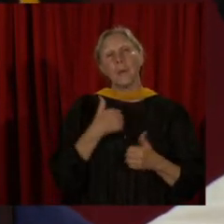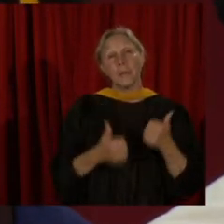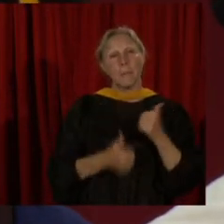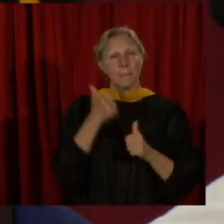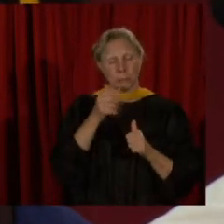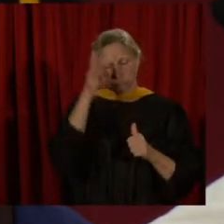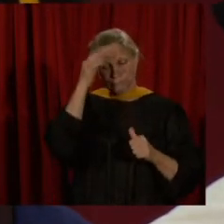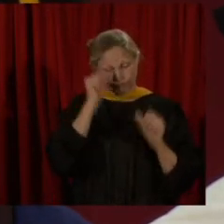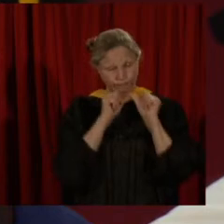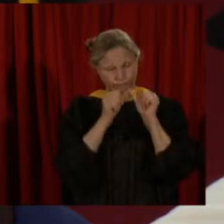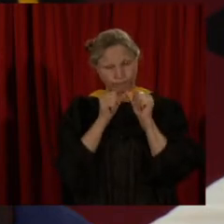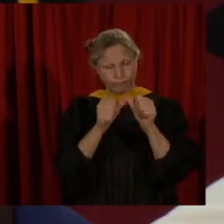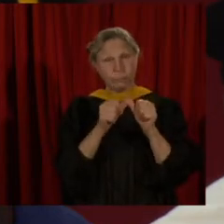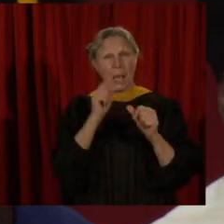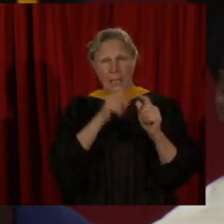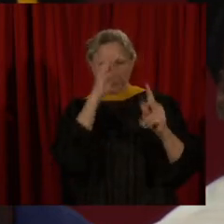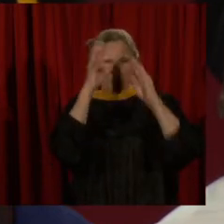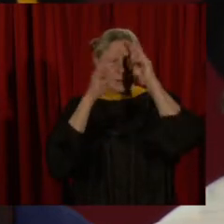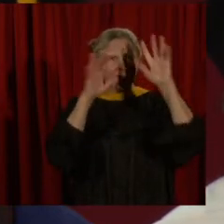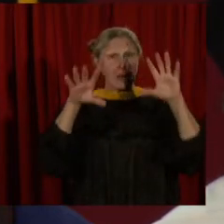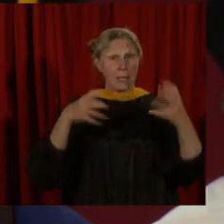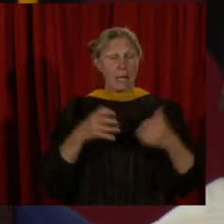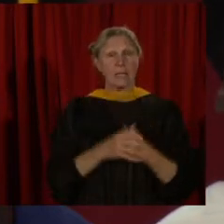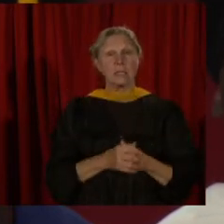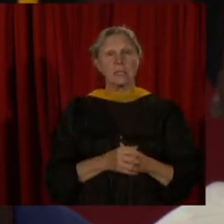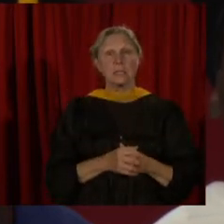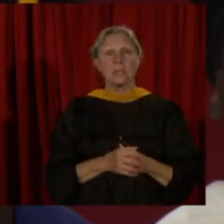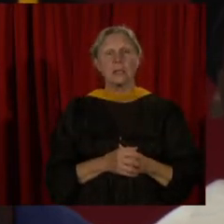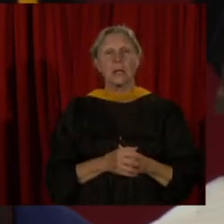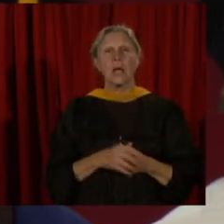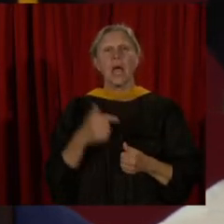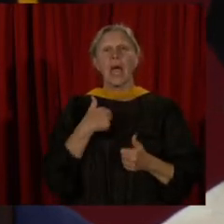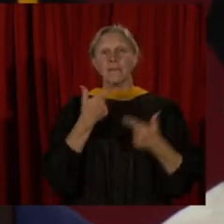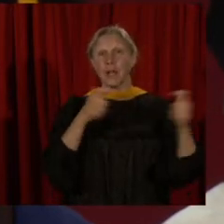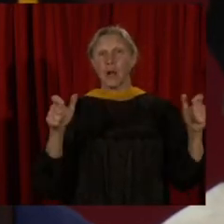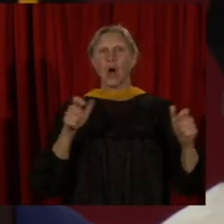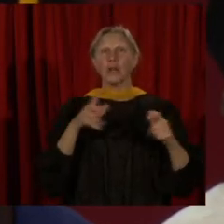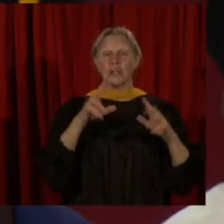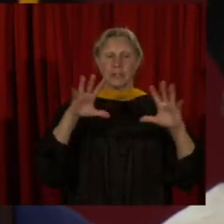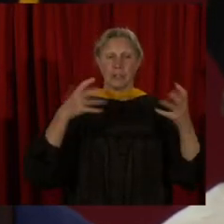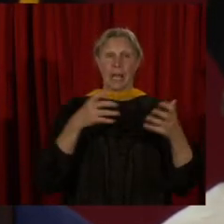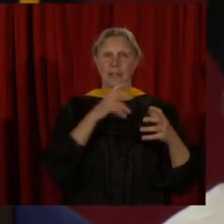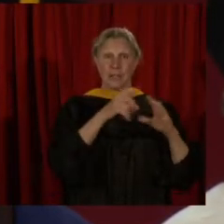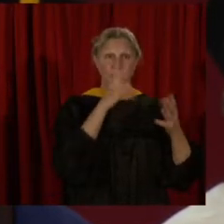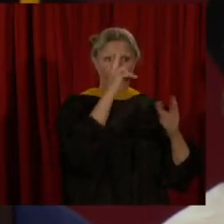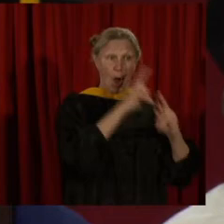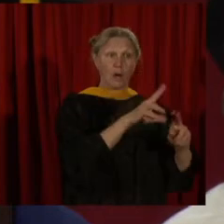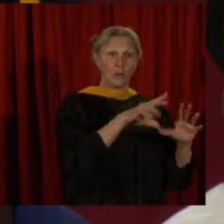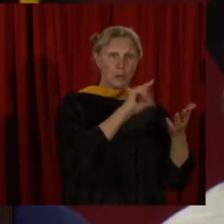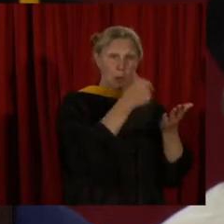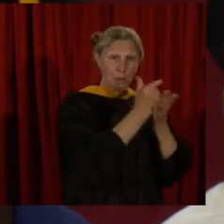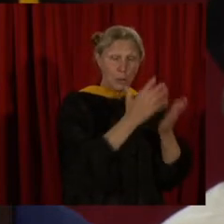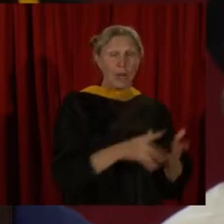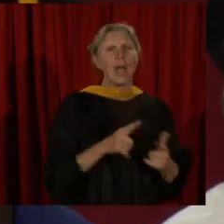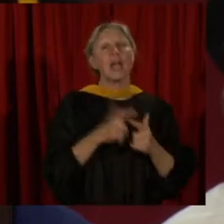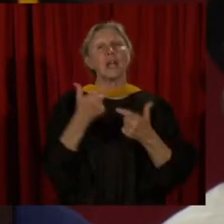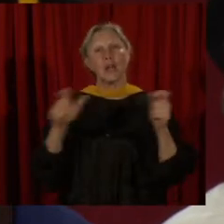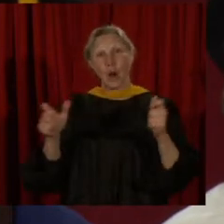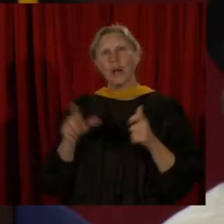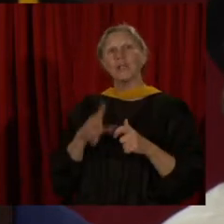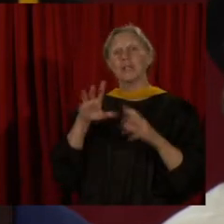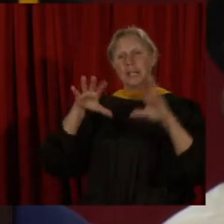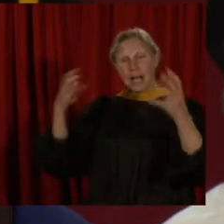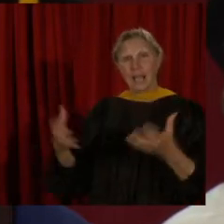resilient and innovative class to date, have the largest Walton Honors graduating class, and have the largest Walton